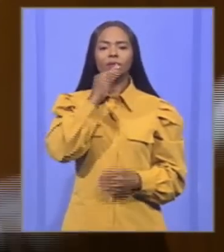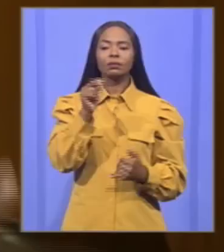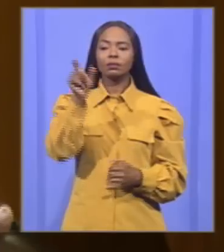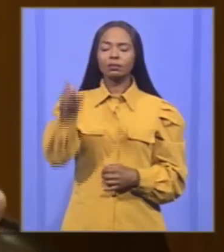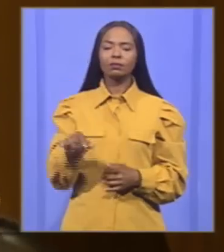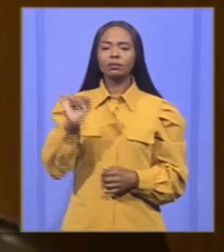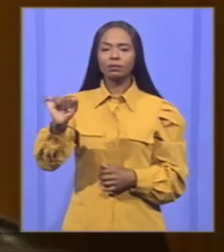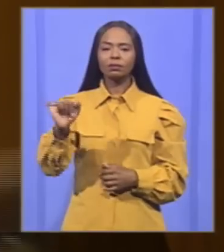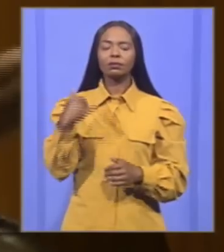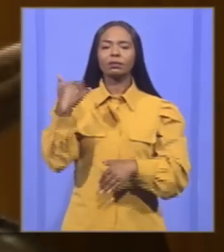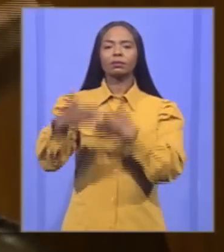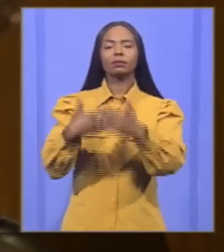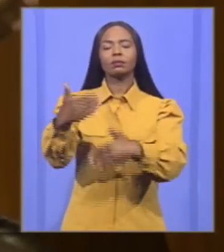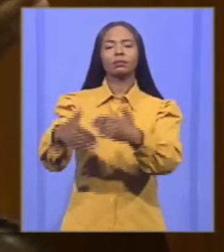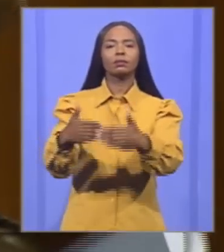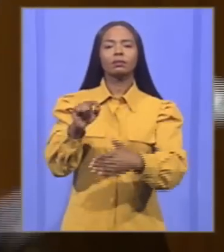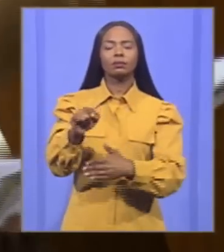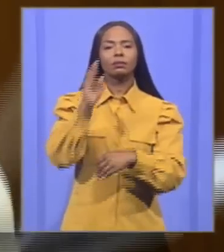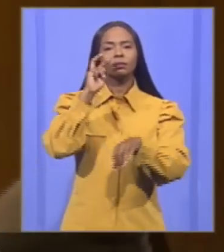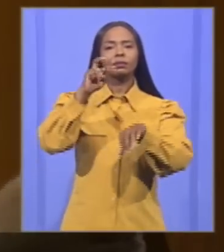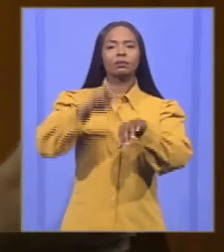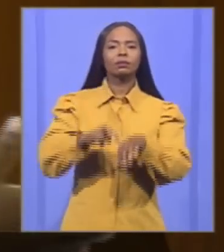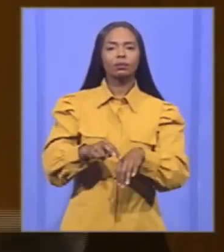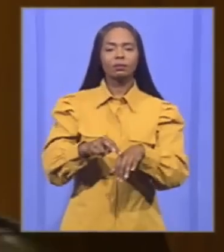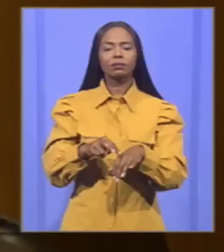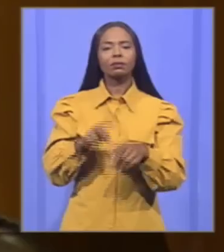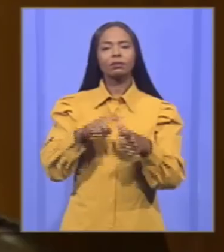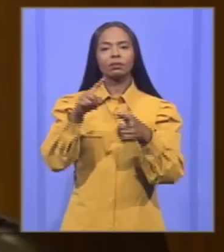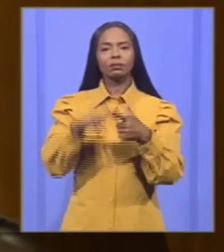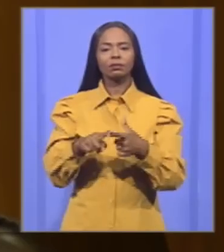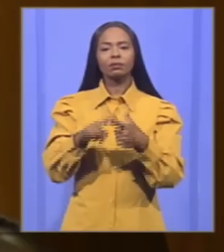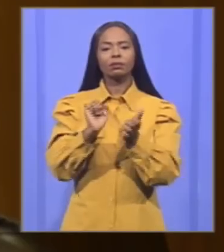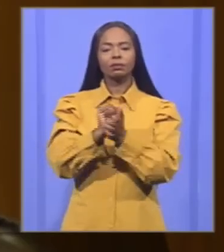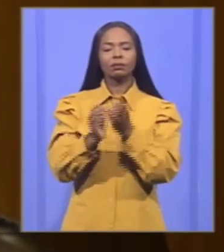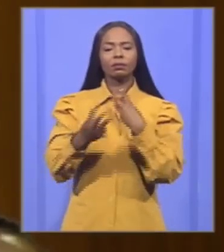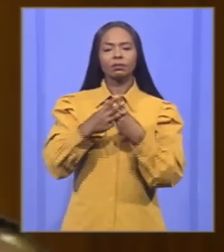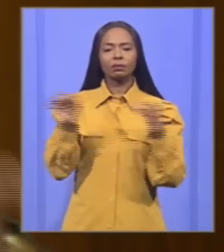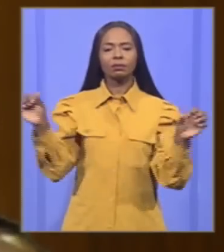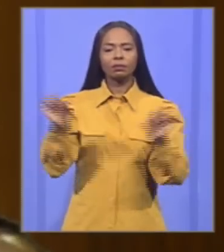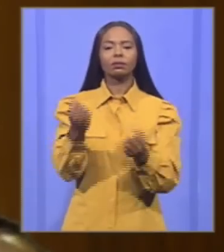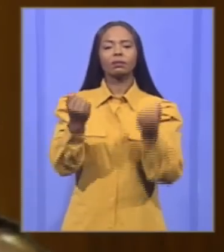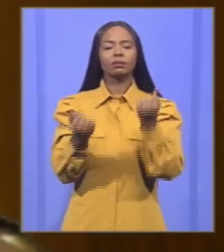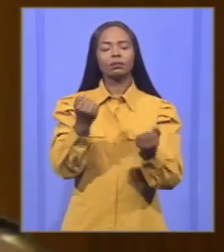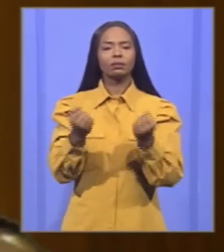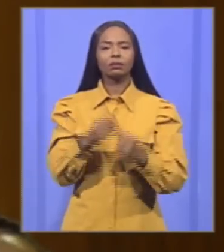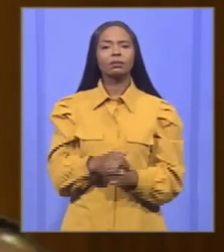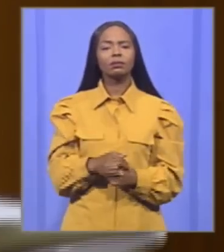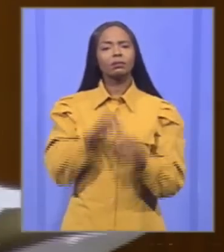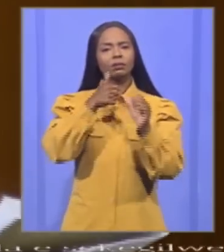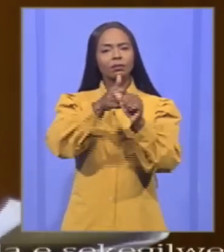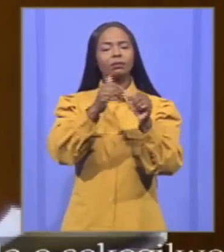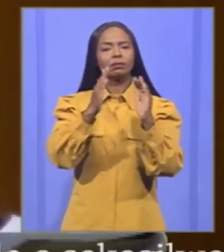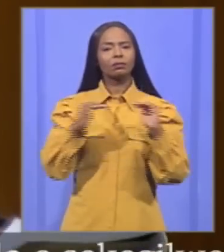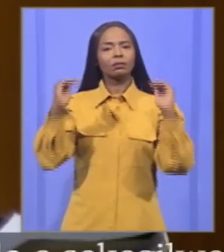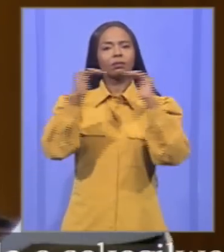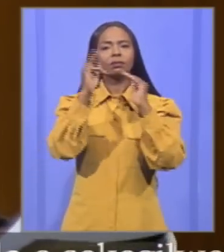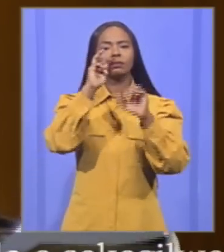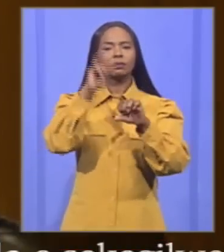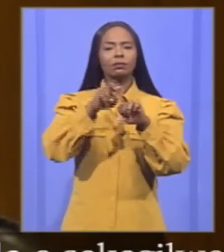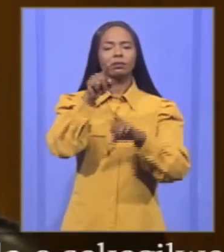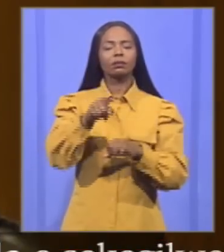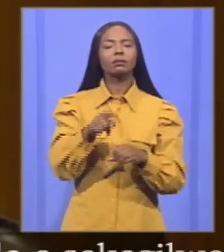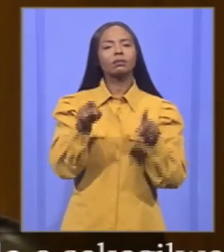is processed and then is taken to court. Would it be in the interest of justice? And if so, what is that going